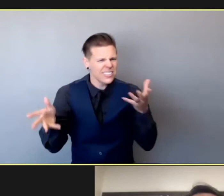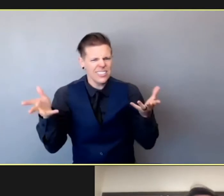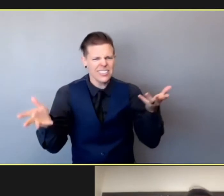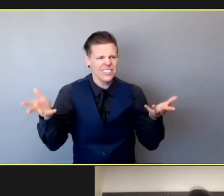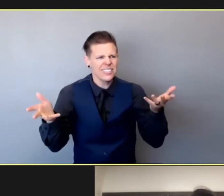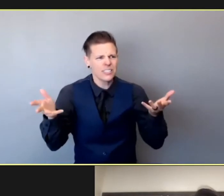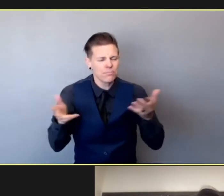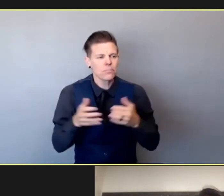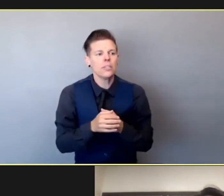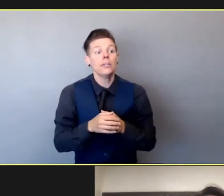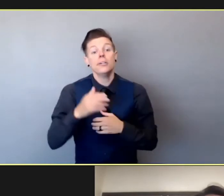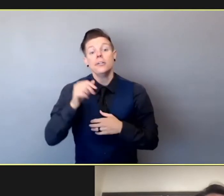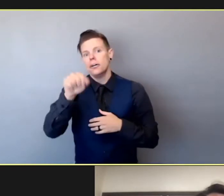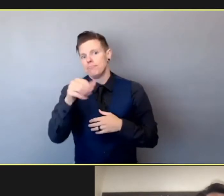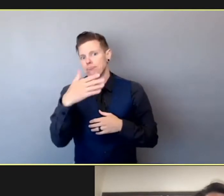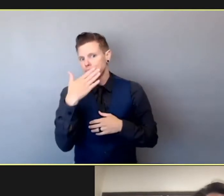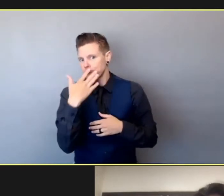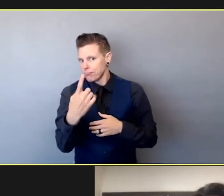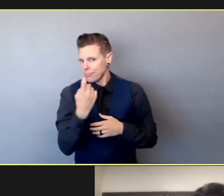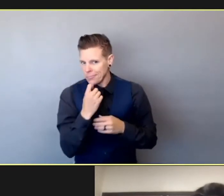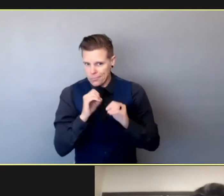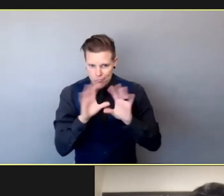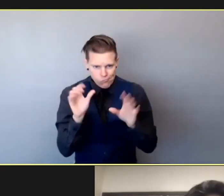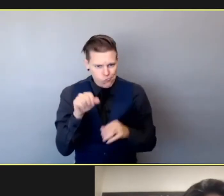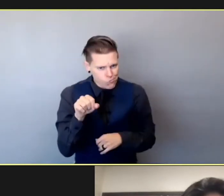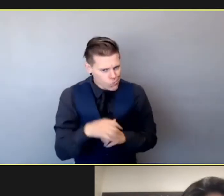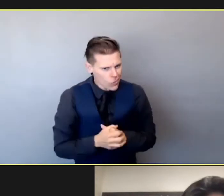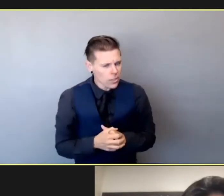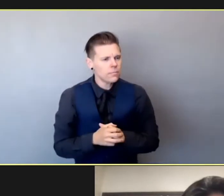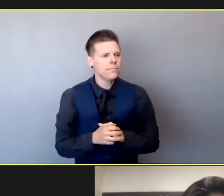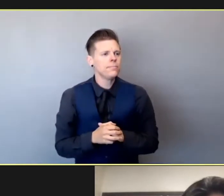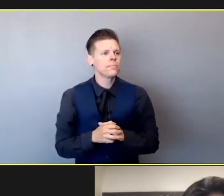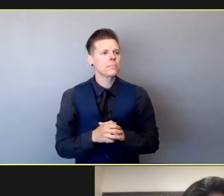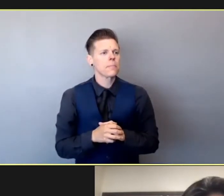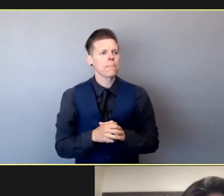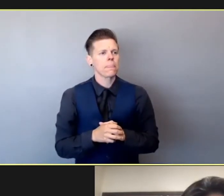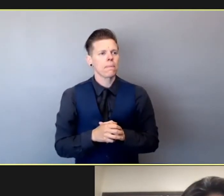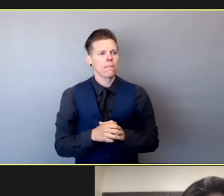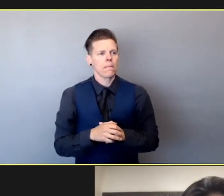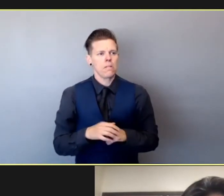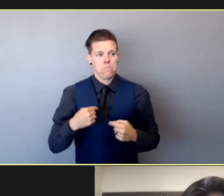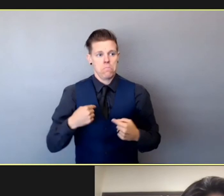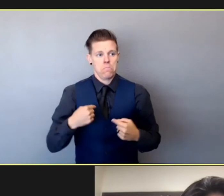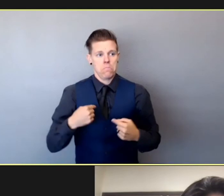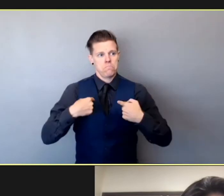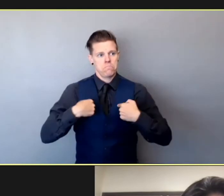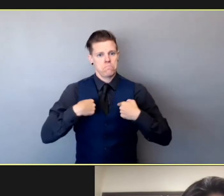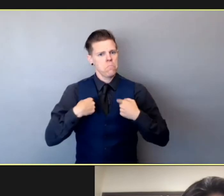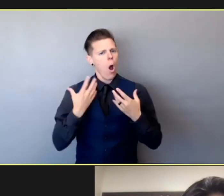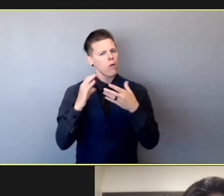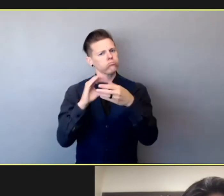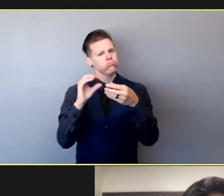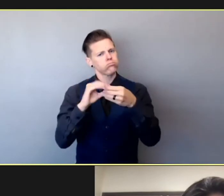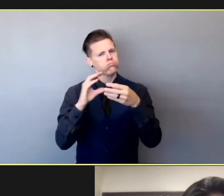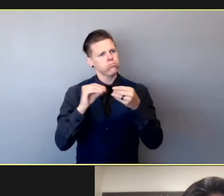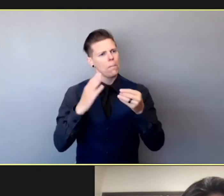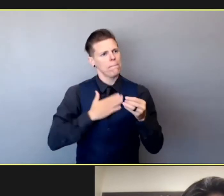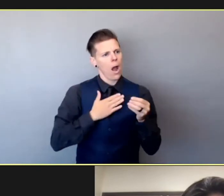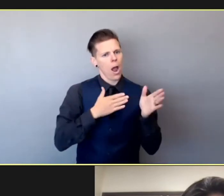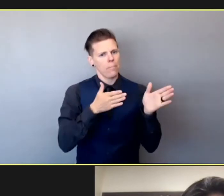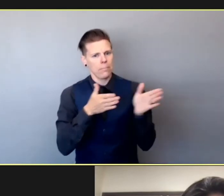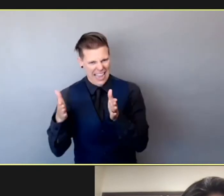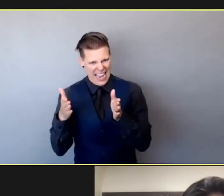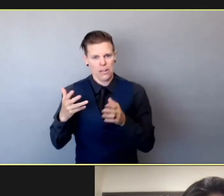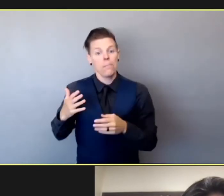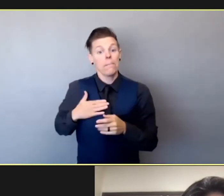question, Algernon. And I think I might have talked about what I was going to do and people on the modeling team were going to do as though